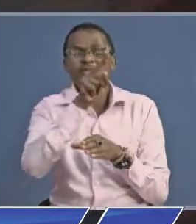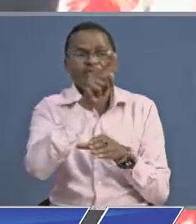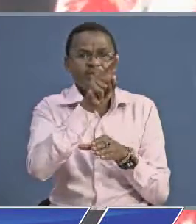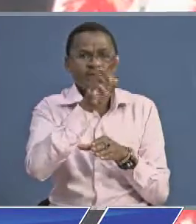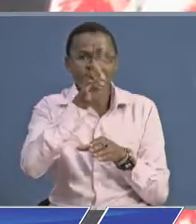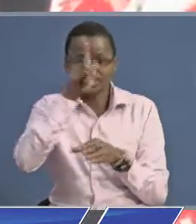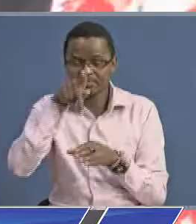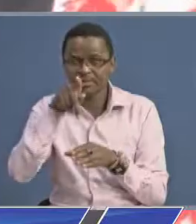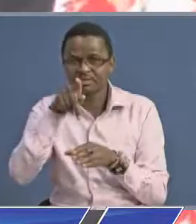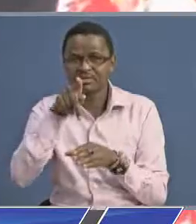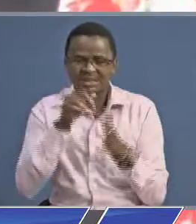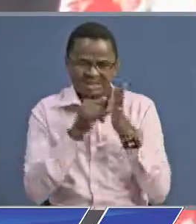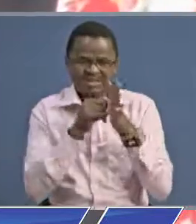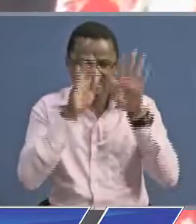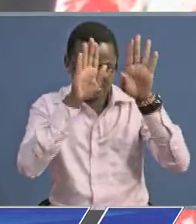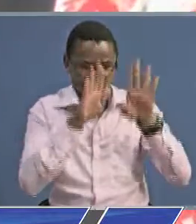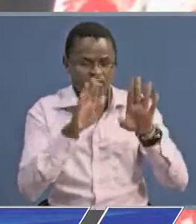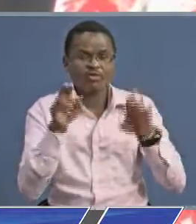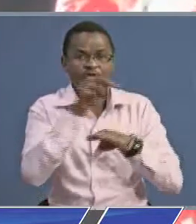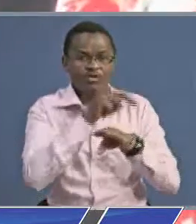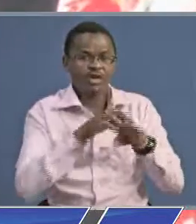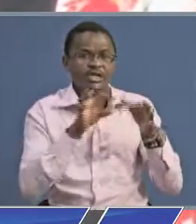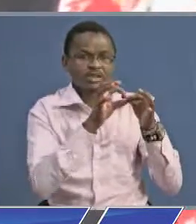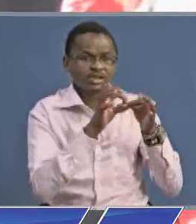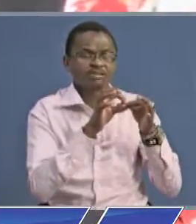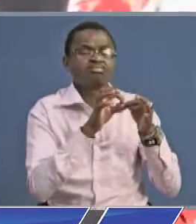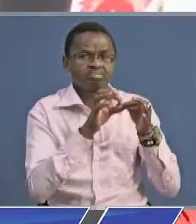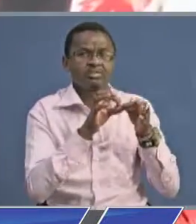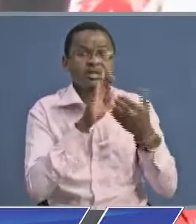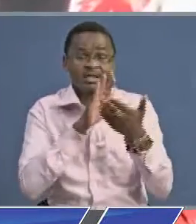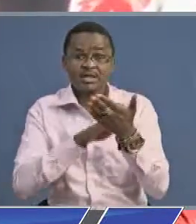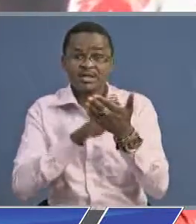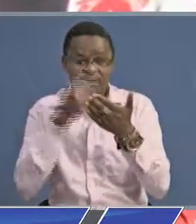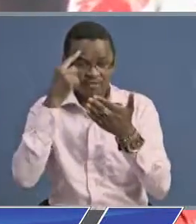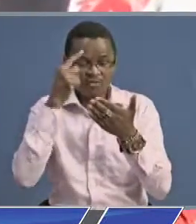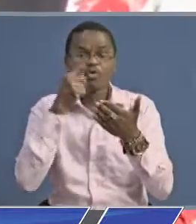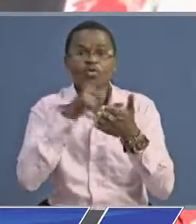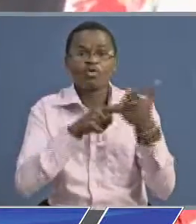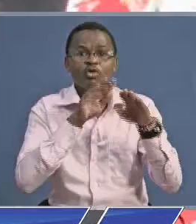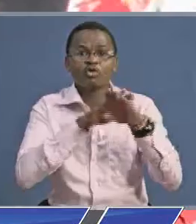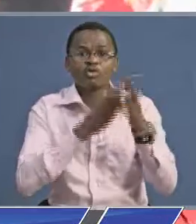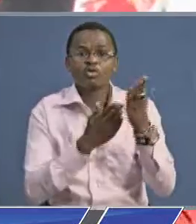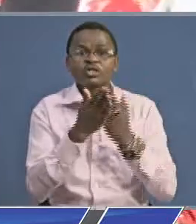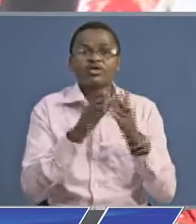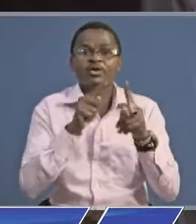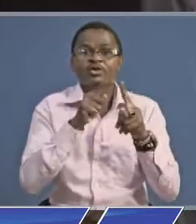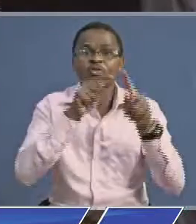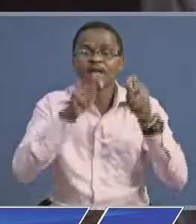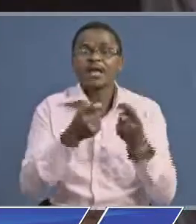angry-looking DP stressed on the need of national unity while praising the Jubilee administration for what he called good service to